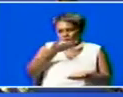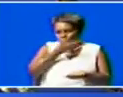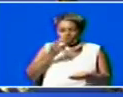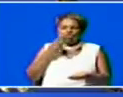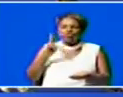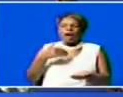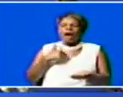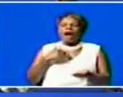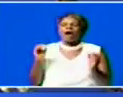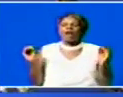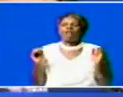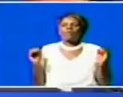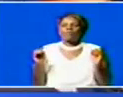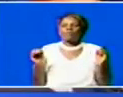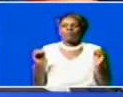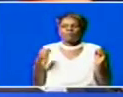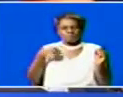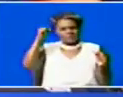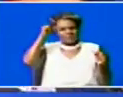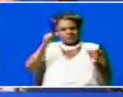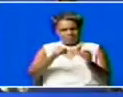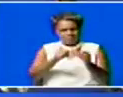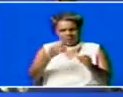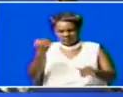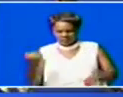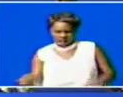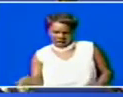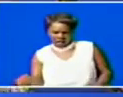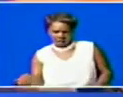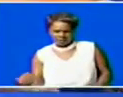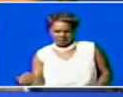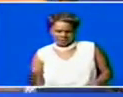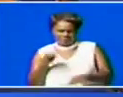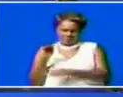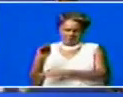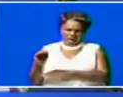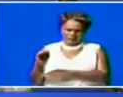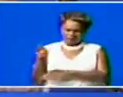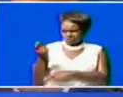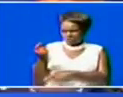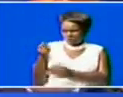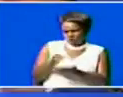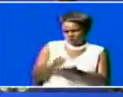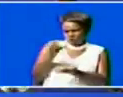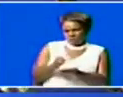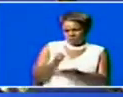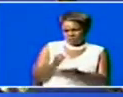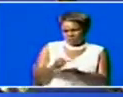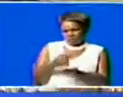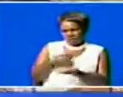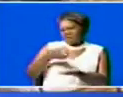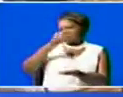sugar. And I just remembered my childhood days. So I asked for a small cup, poured it, I just took the